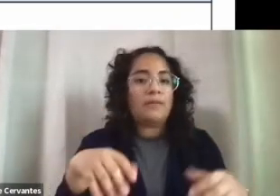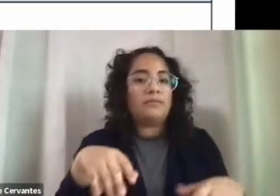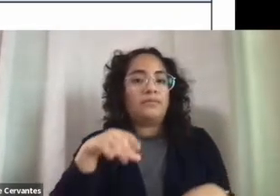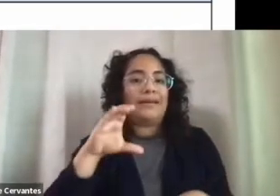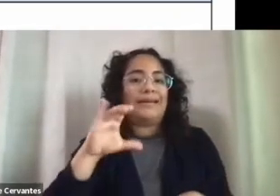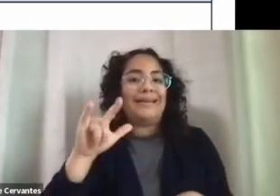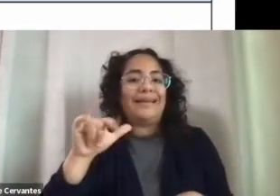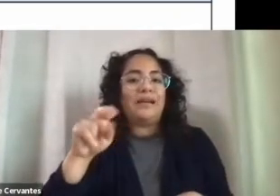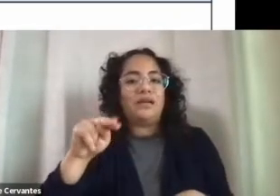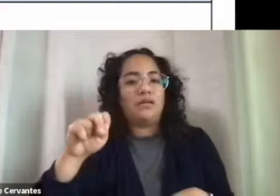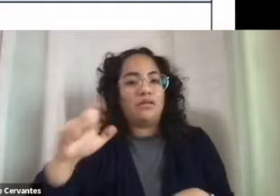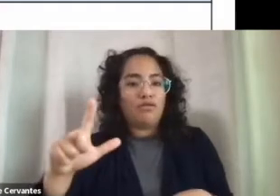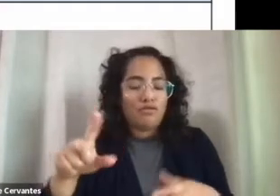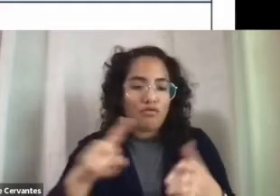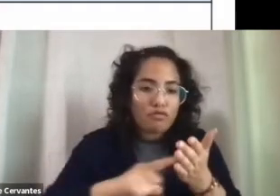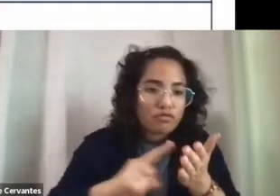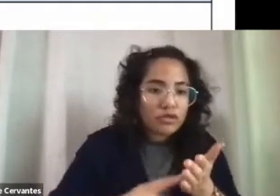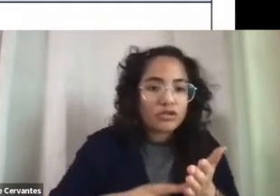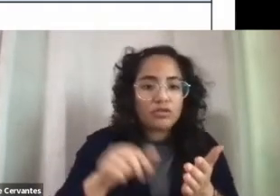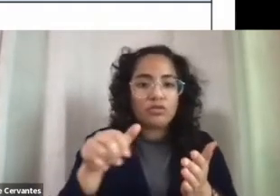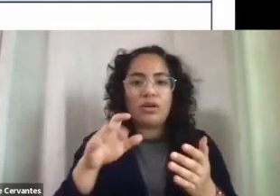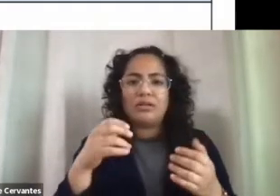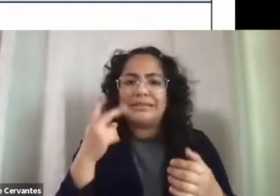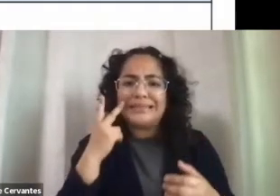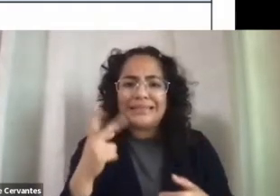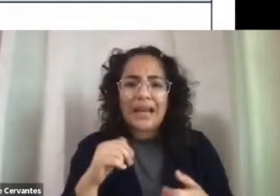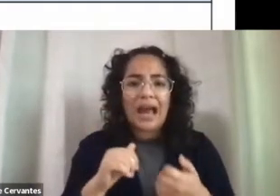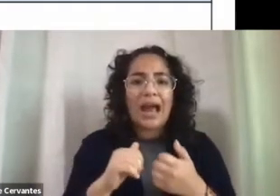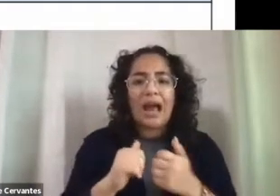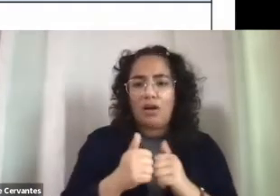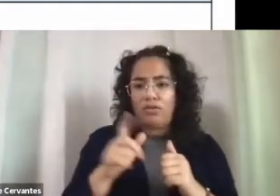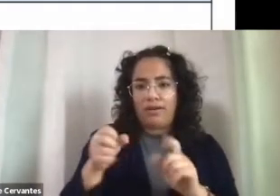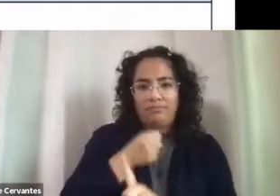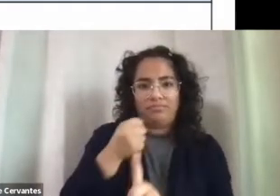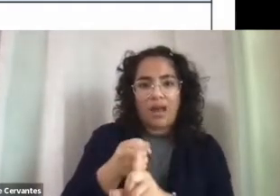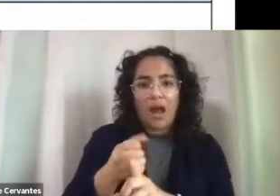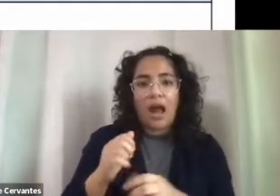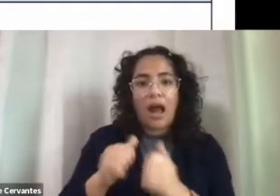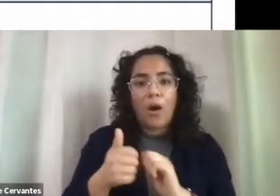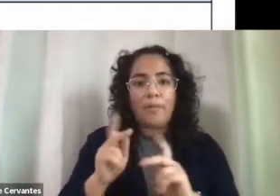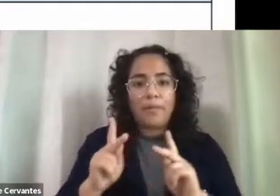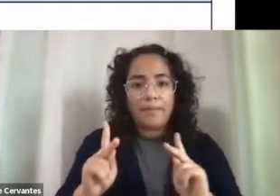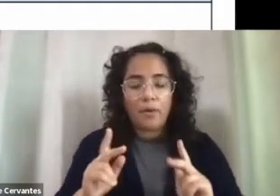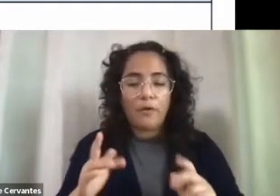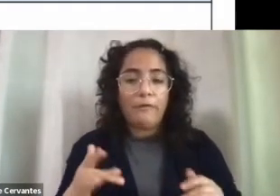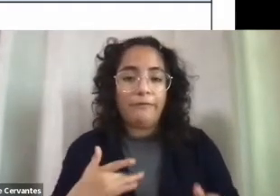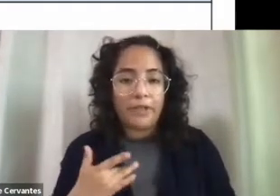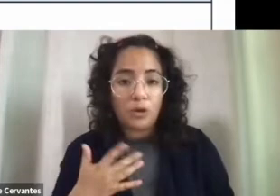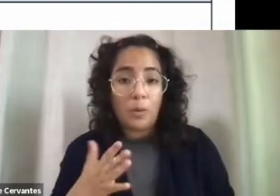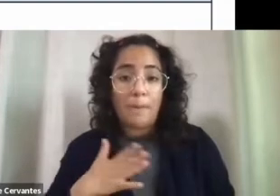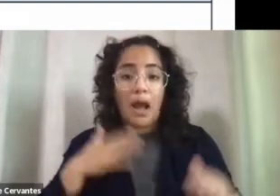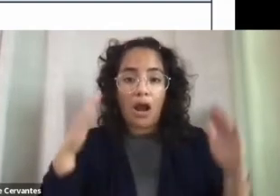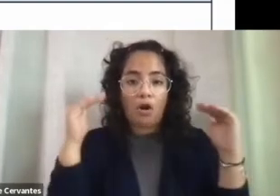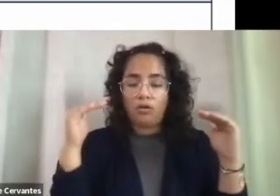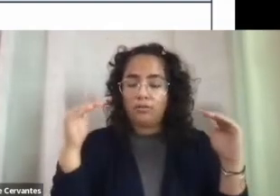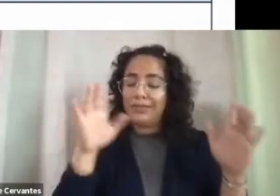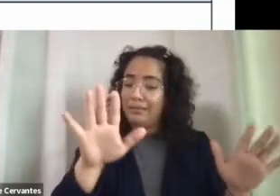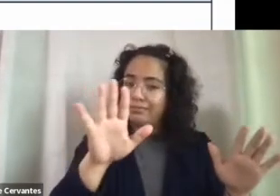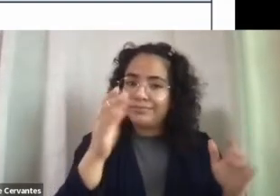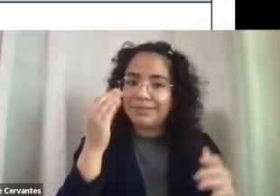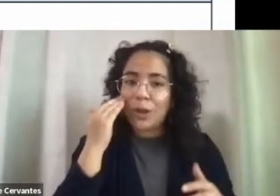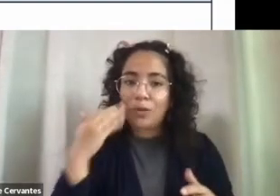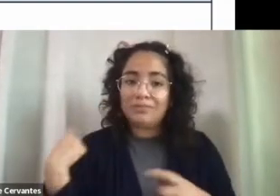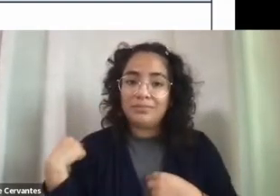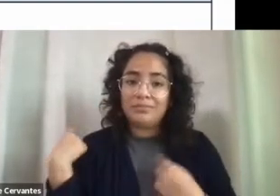potential causes can affect how people feel. And so my hope, although I've been saying this for 18